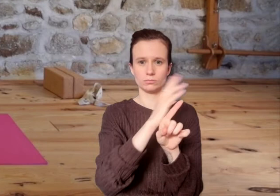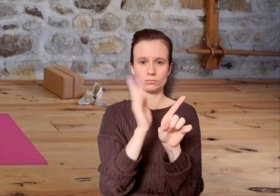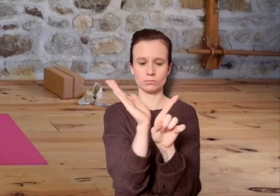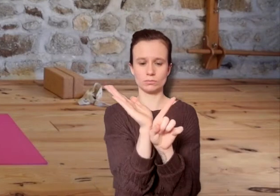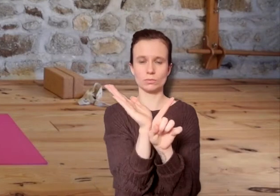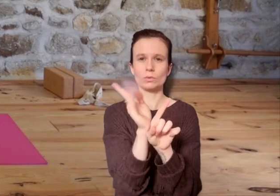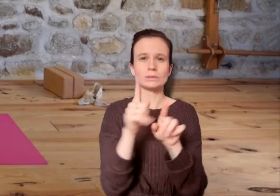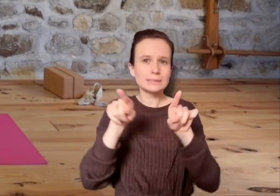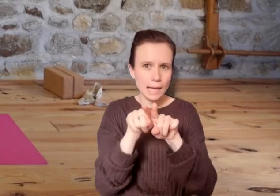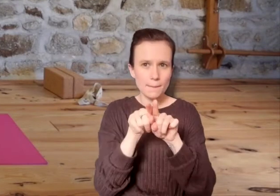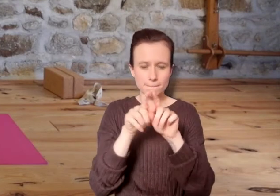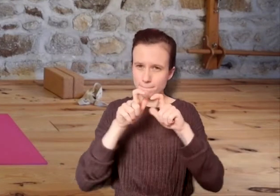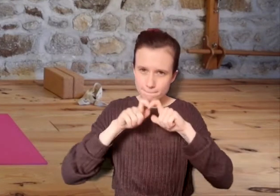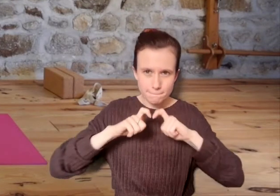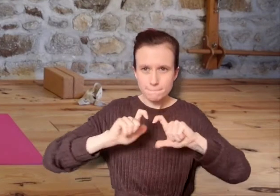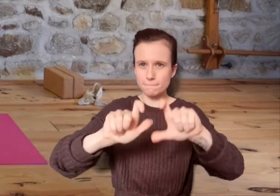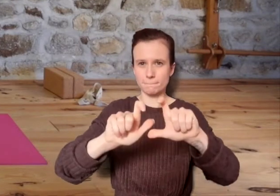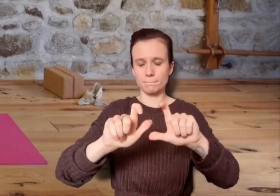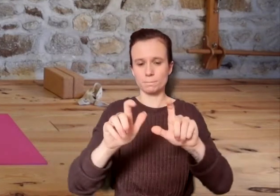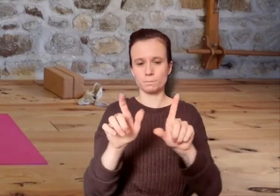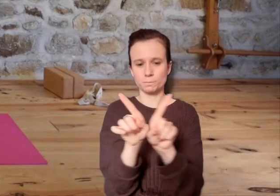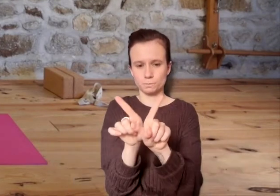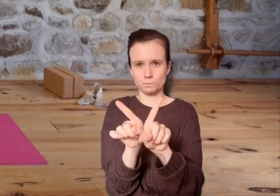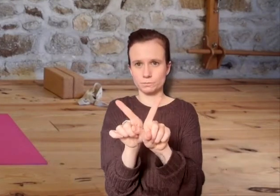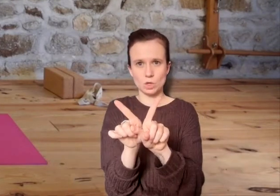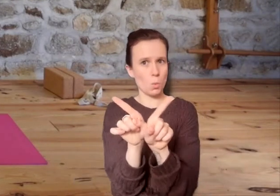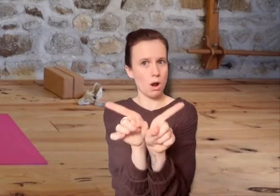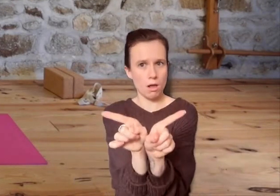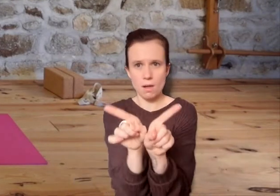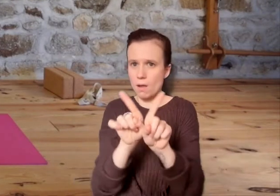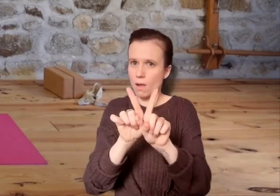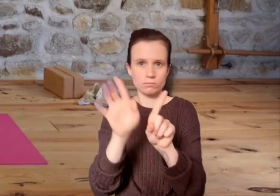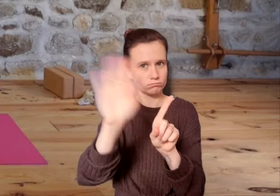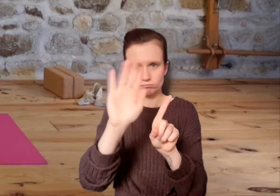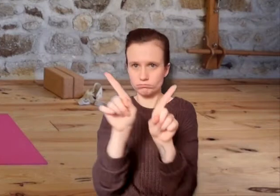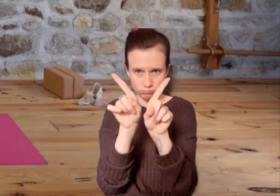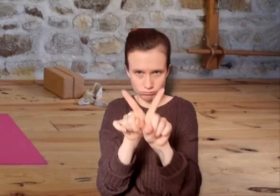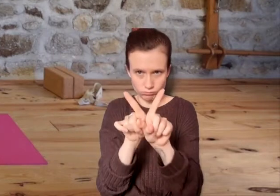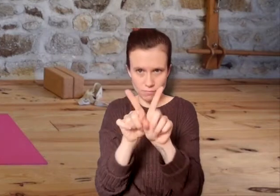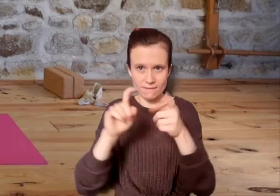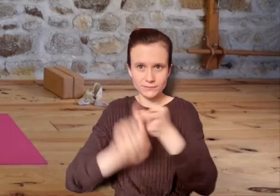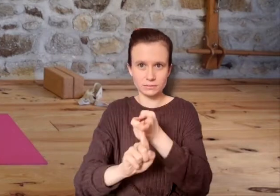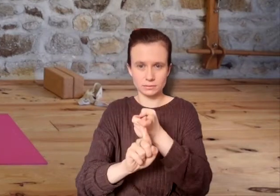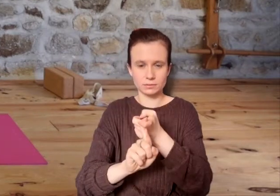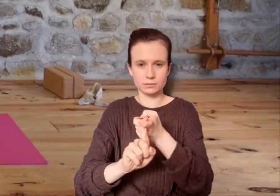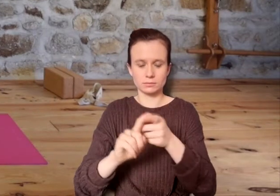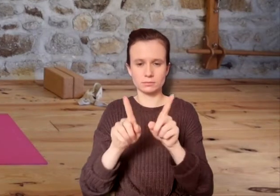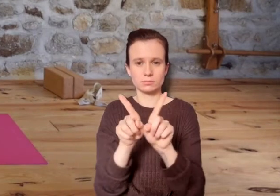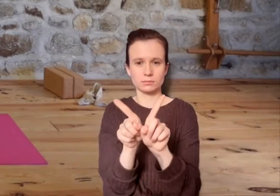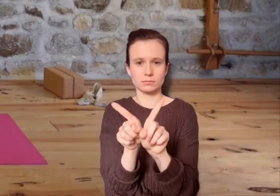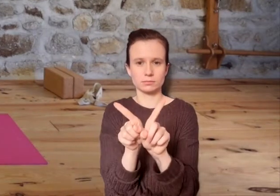thigh to your body. You want to maintain that angle the whole time. So I don't care how flexible you